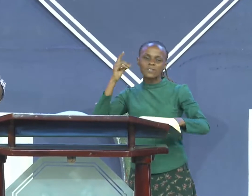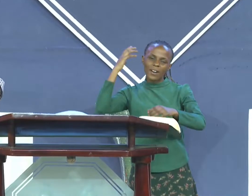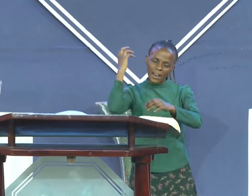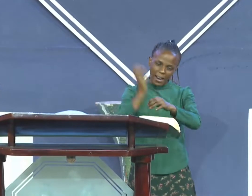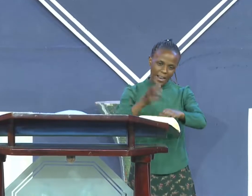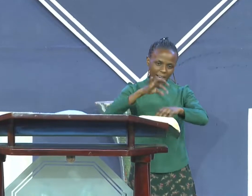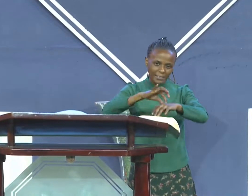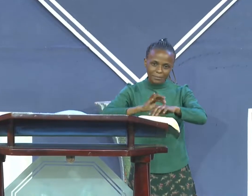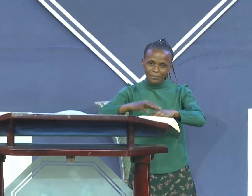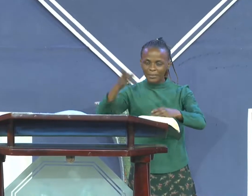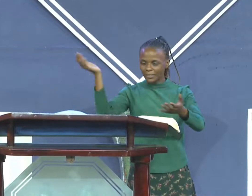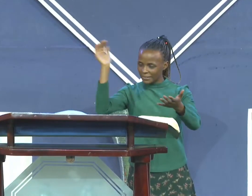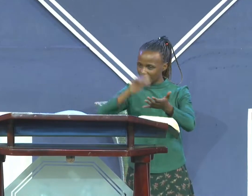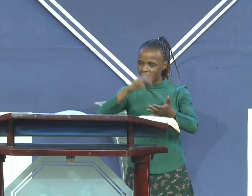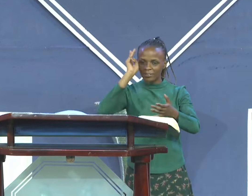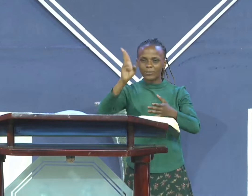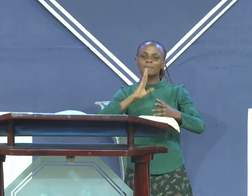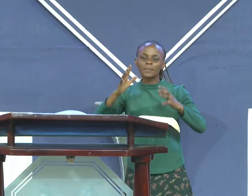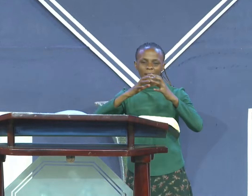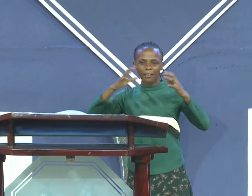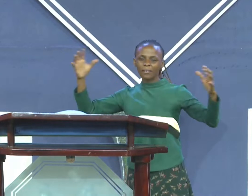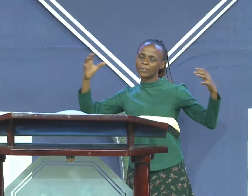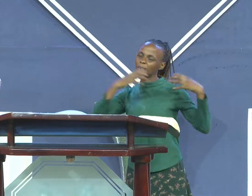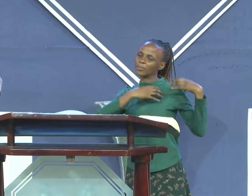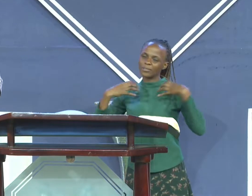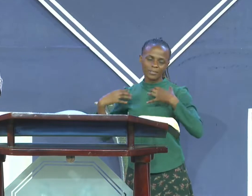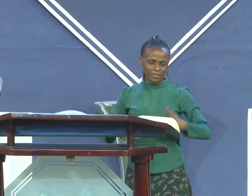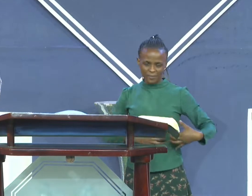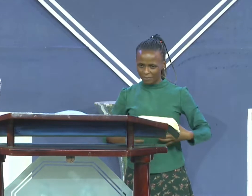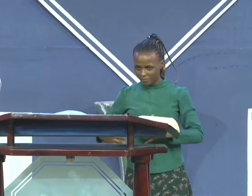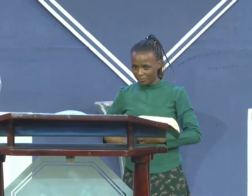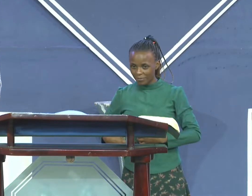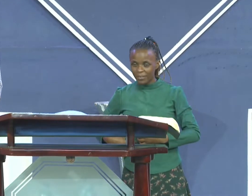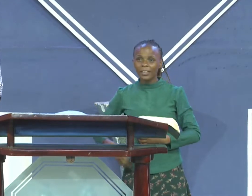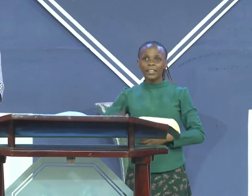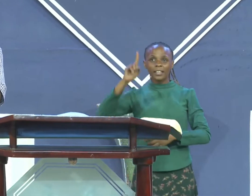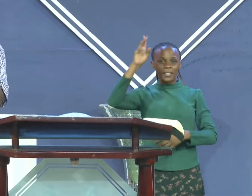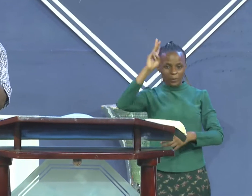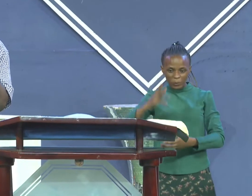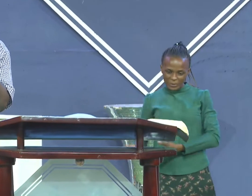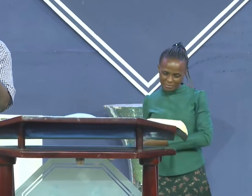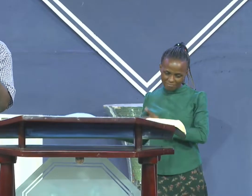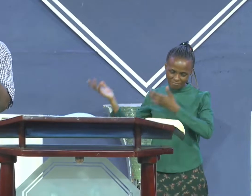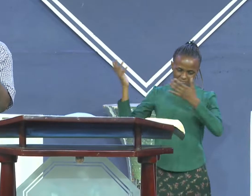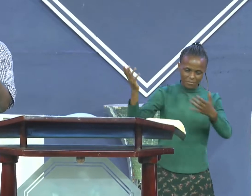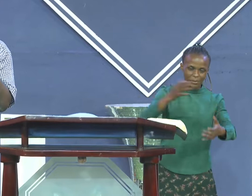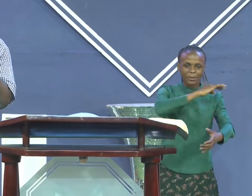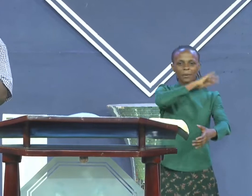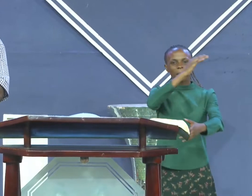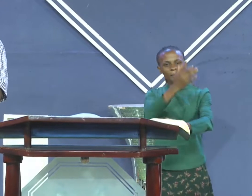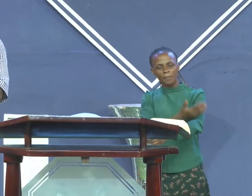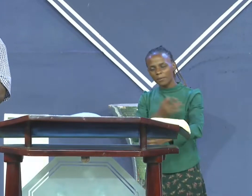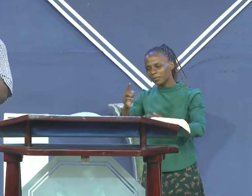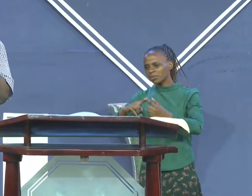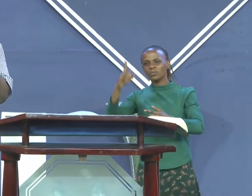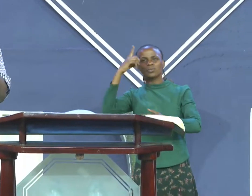He will bring strength to the dry bones and they will be restored to the light. He